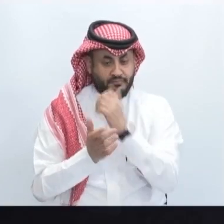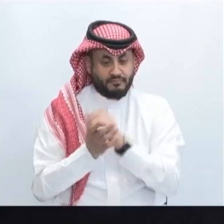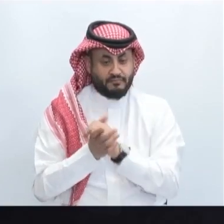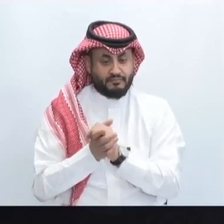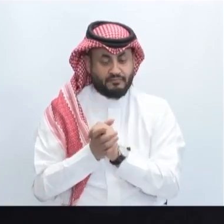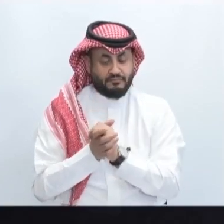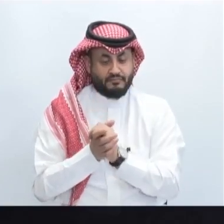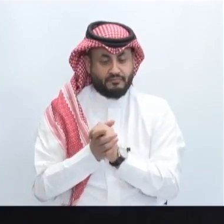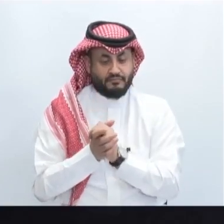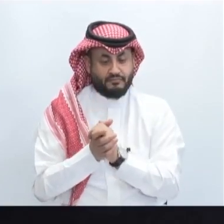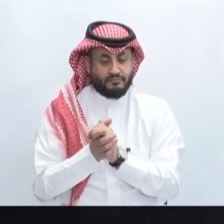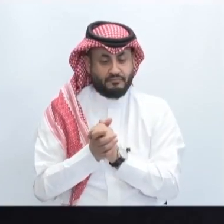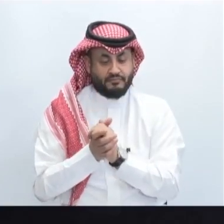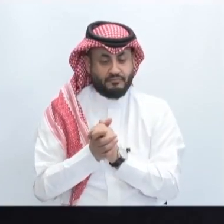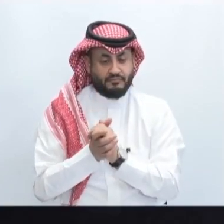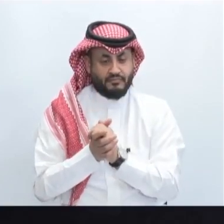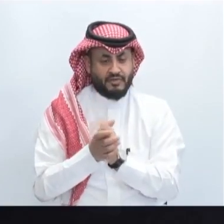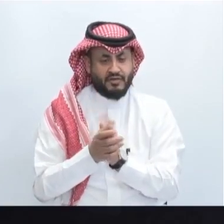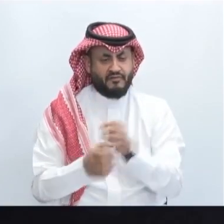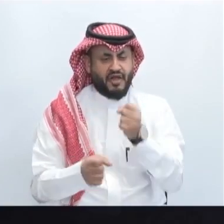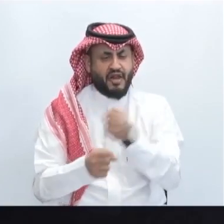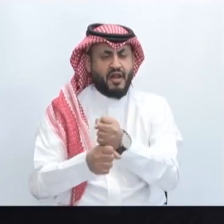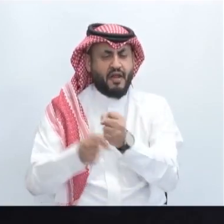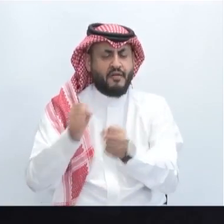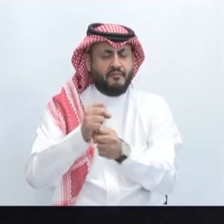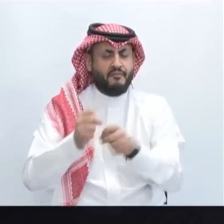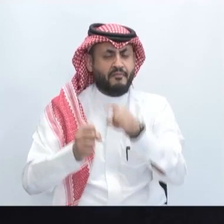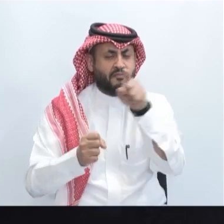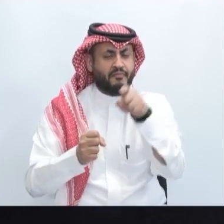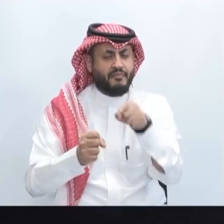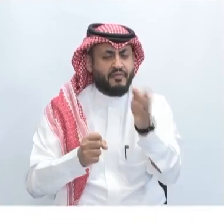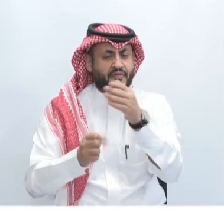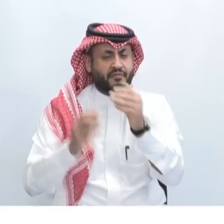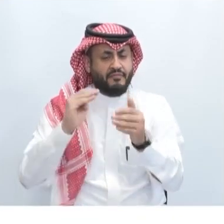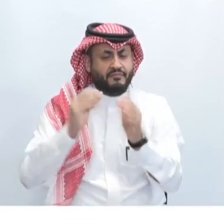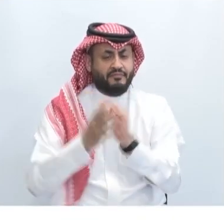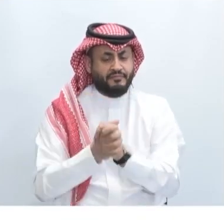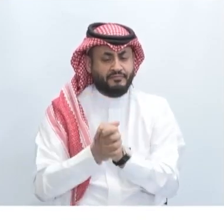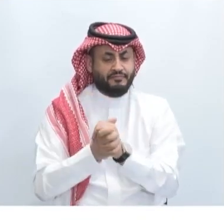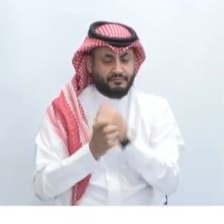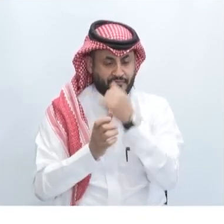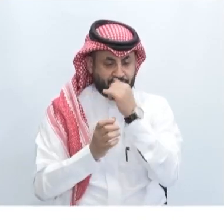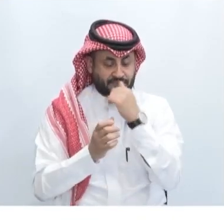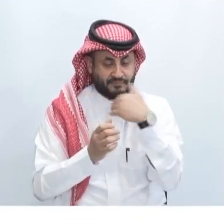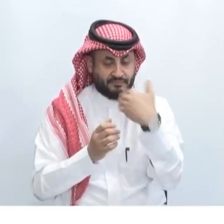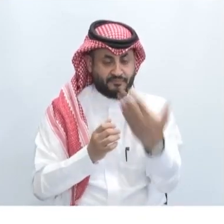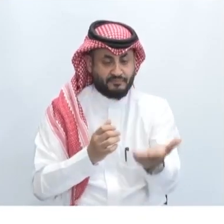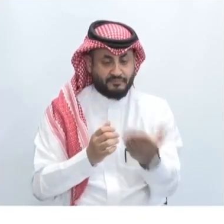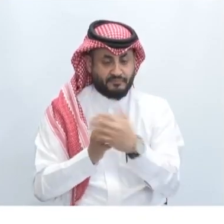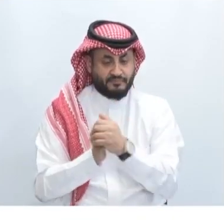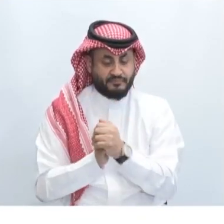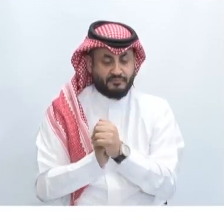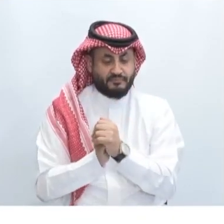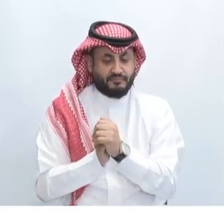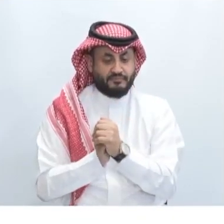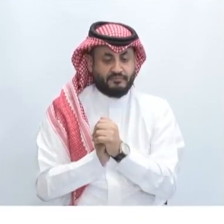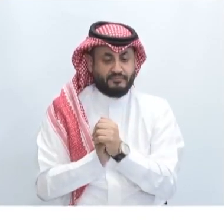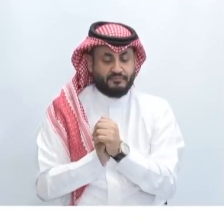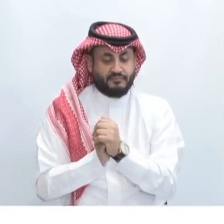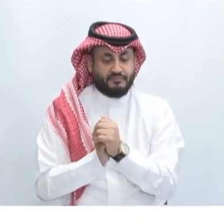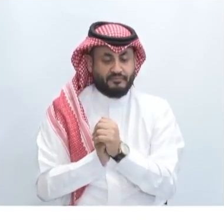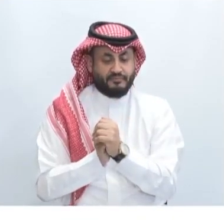now is to make questions and answers. So, this is a first